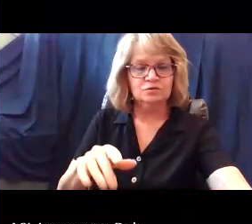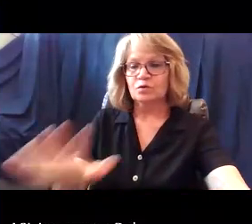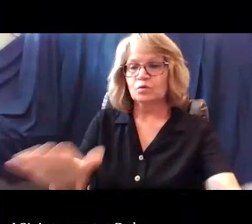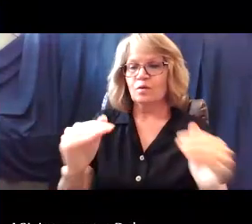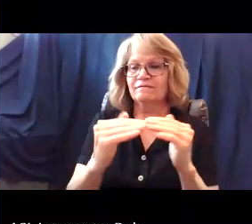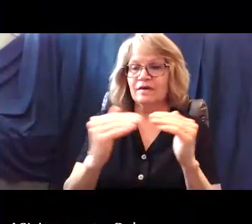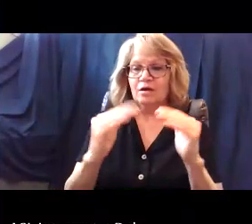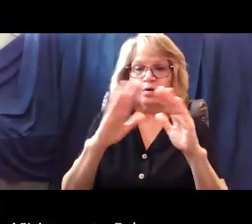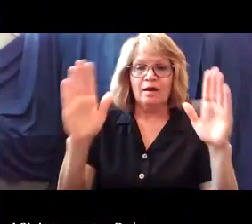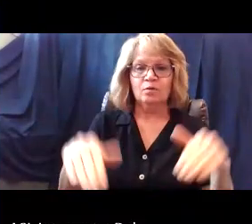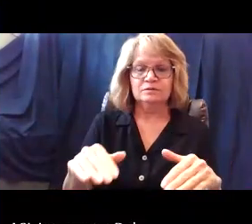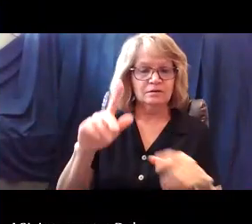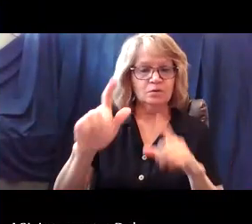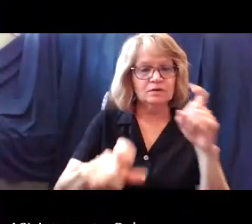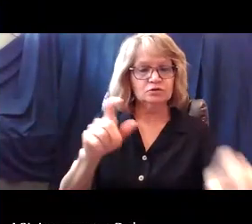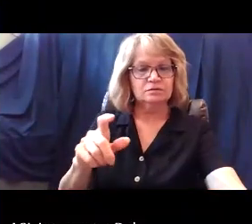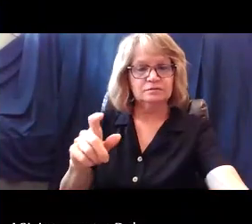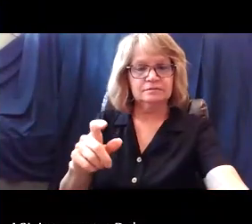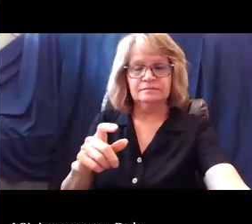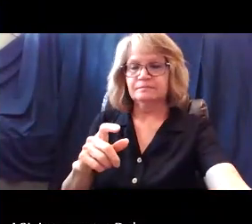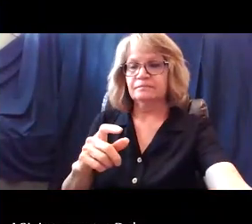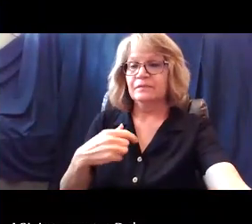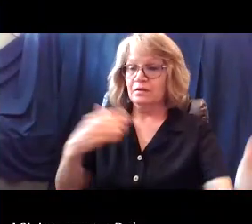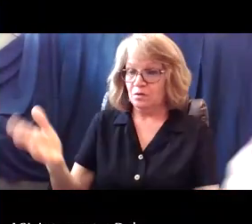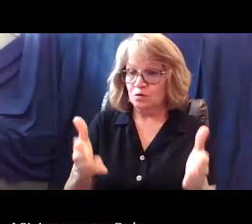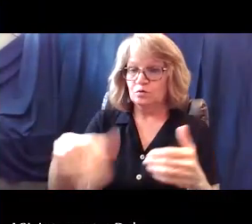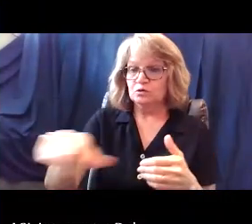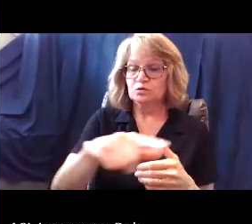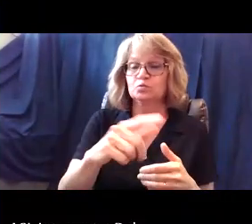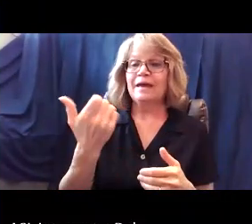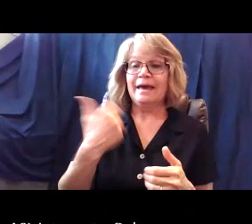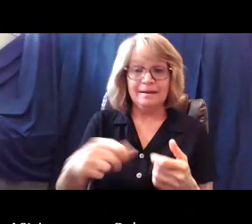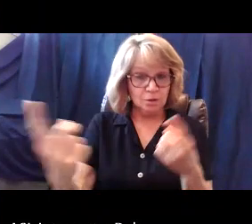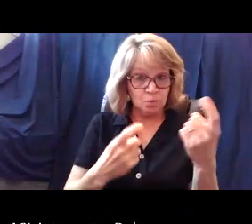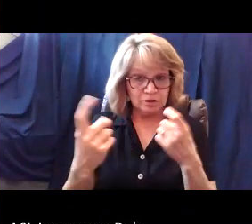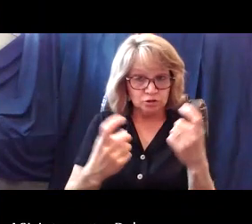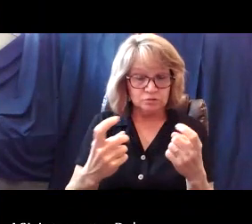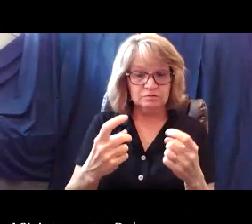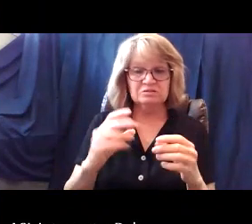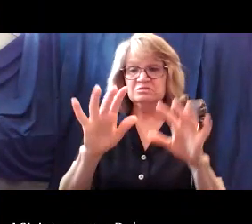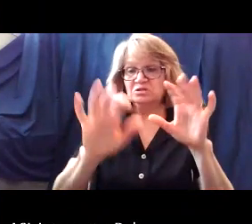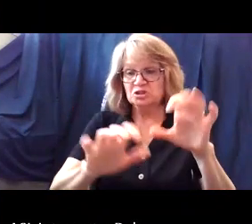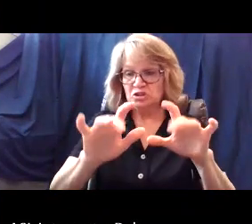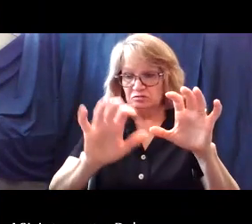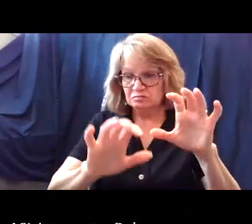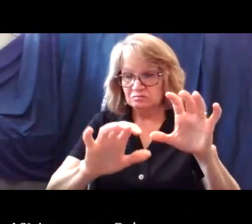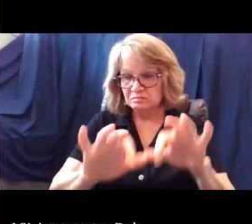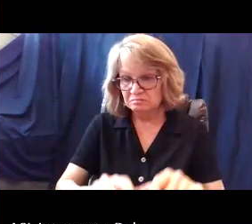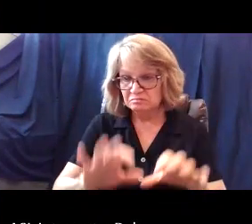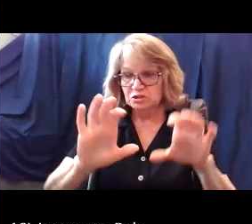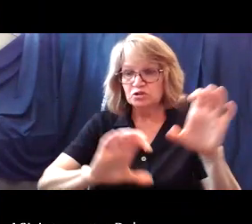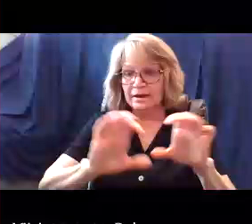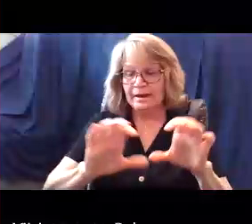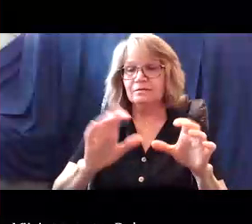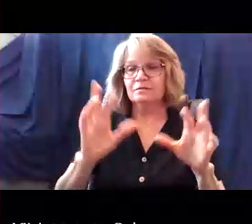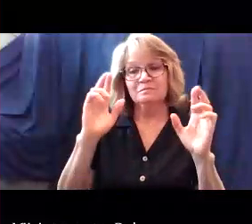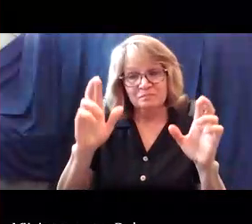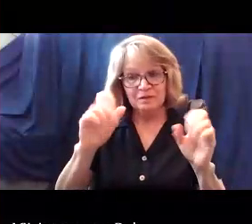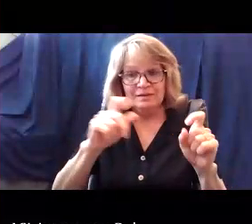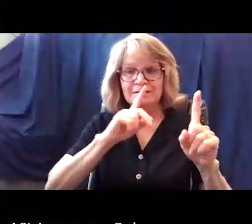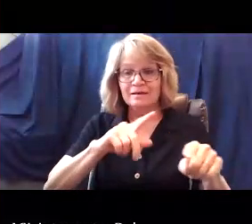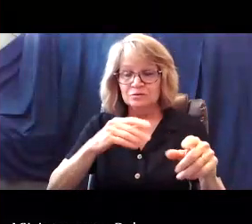questions. So I would encourage you to please put any fair housing questions that you have in the chat. Hopefully we'll be able to answer them throughout